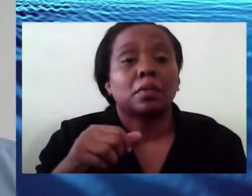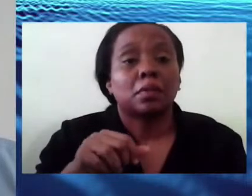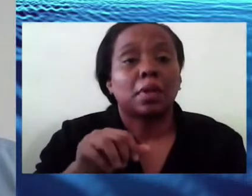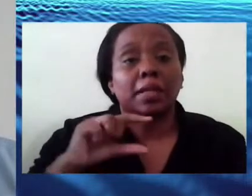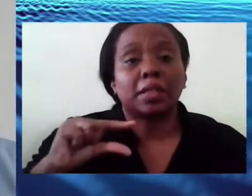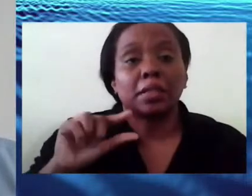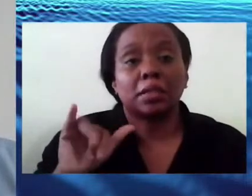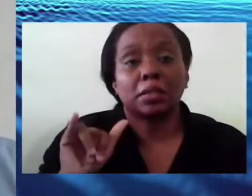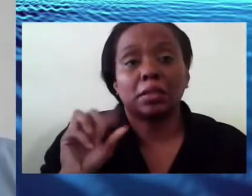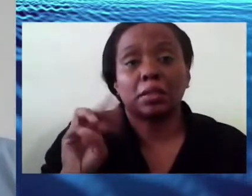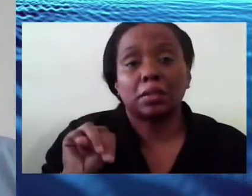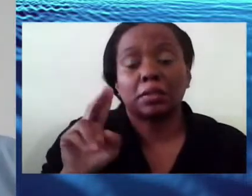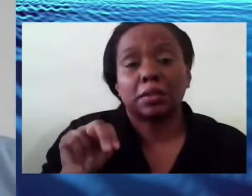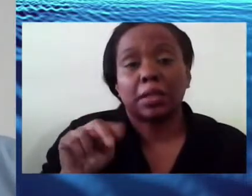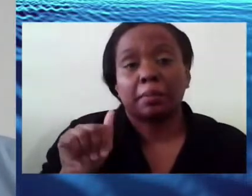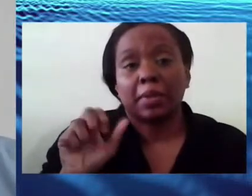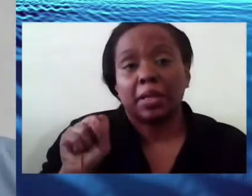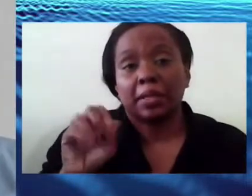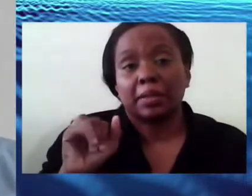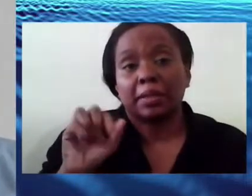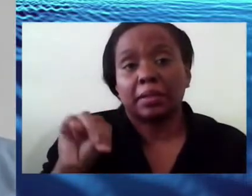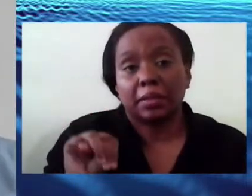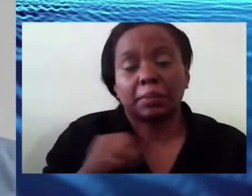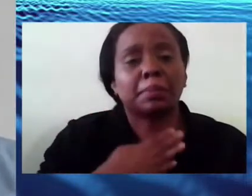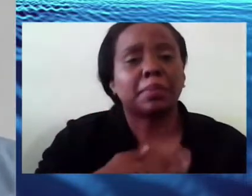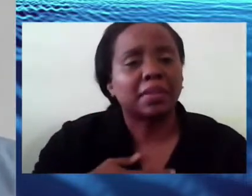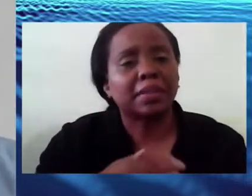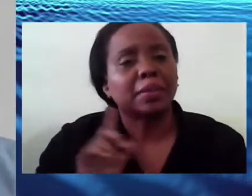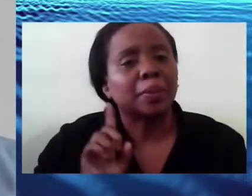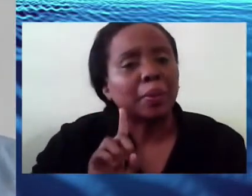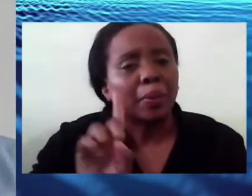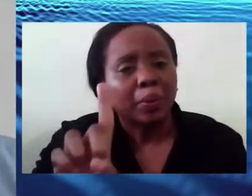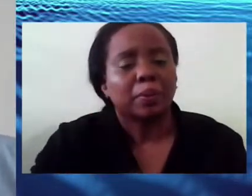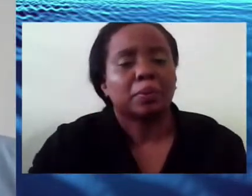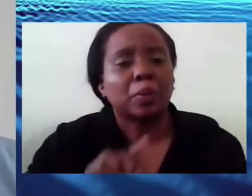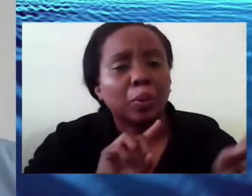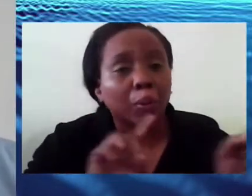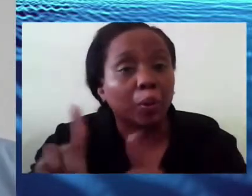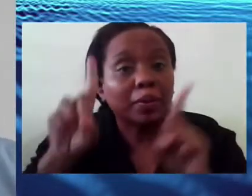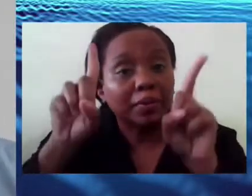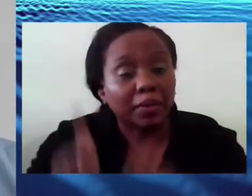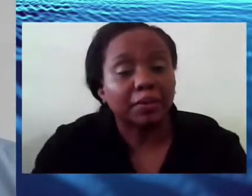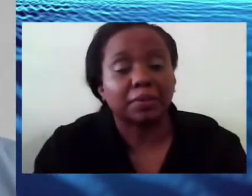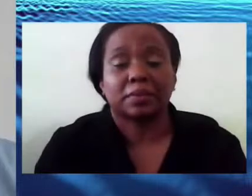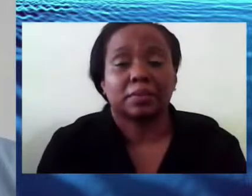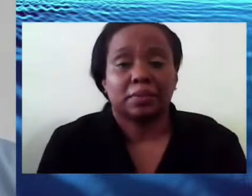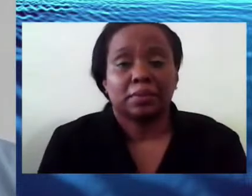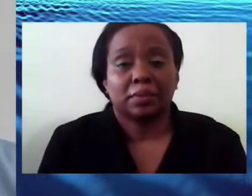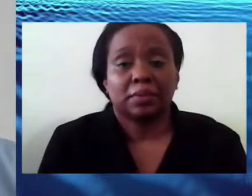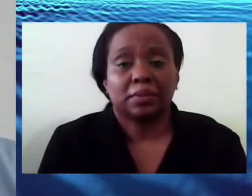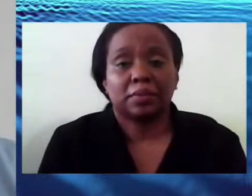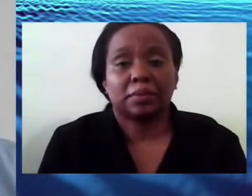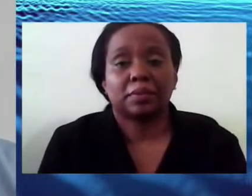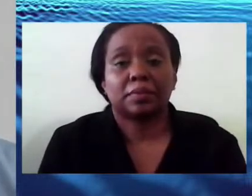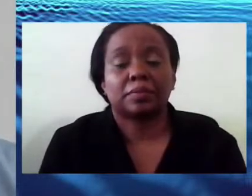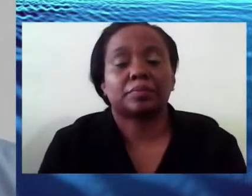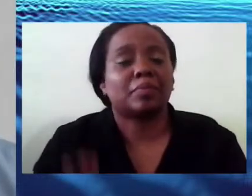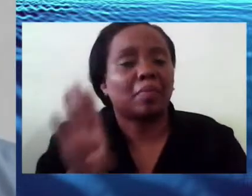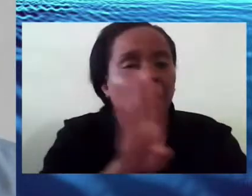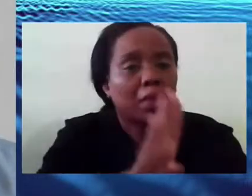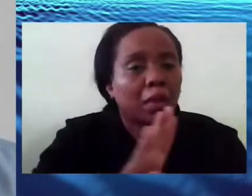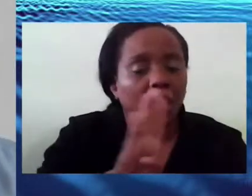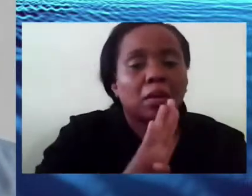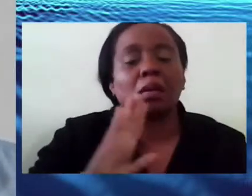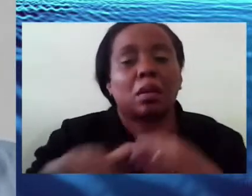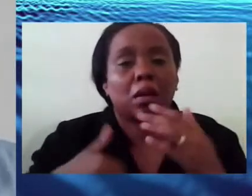sake, and for the country's sake. The country and the residents and citizens of